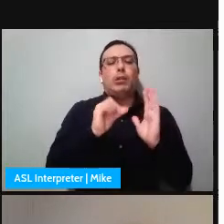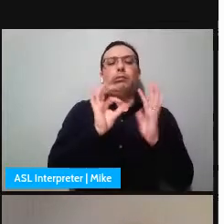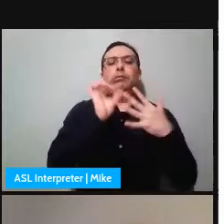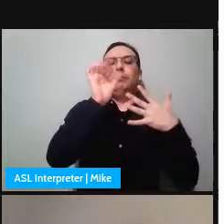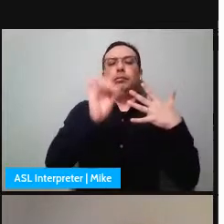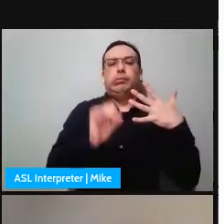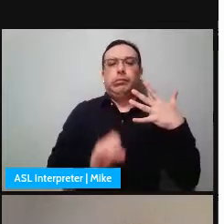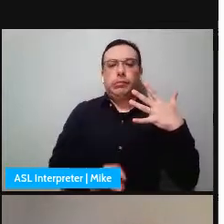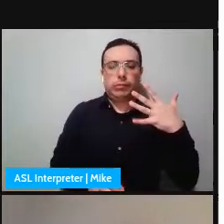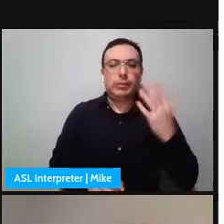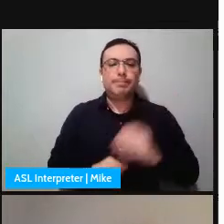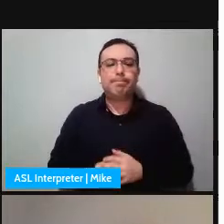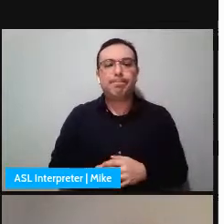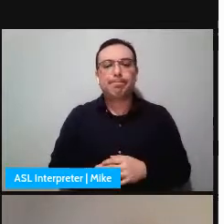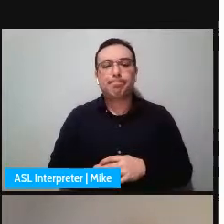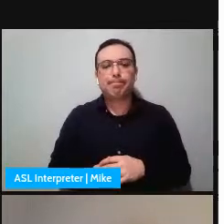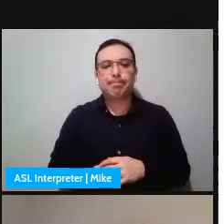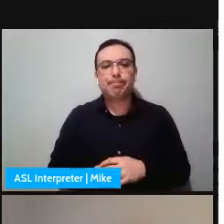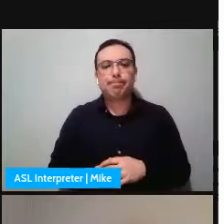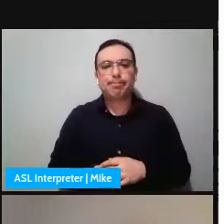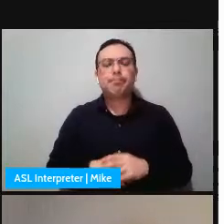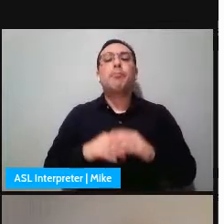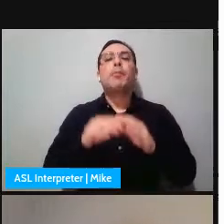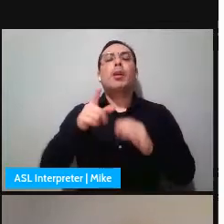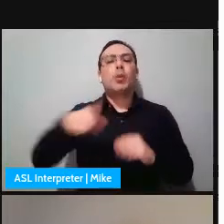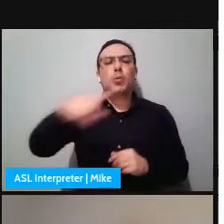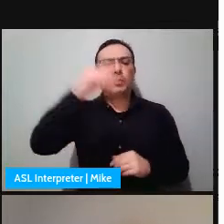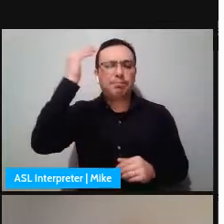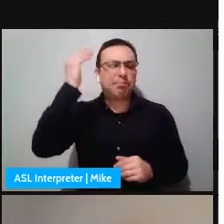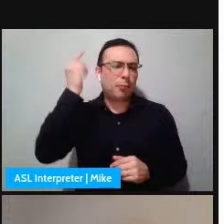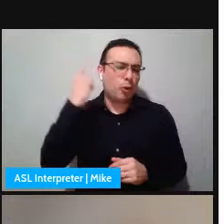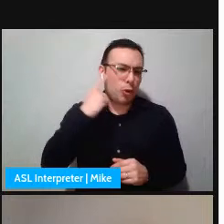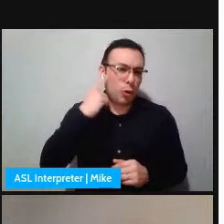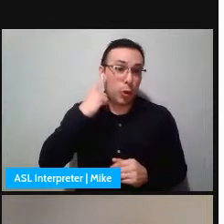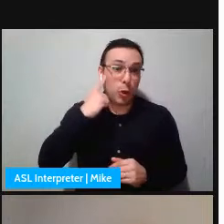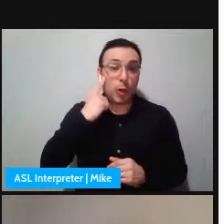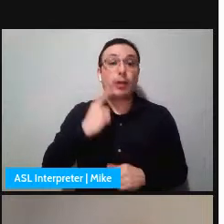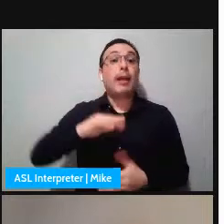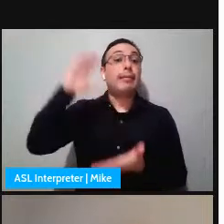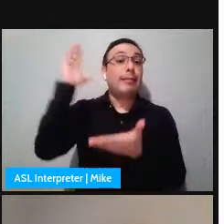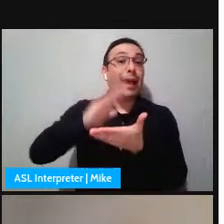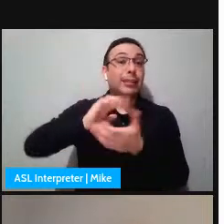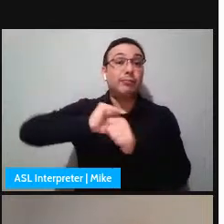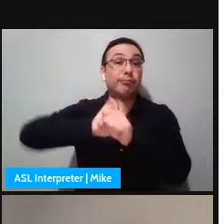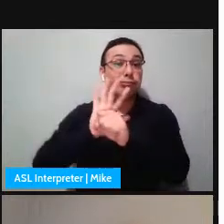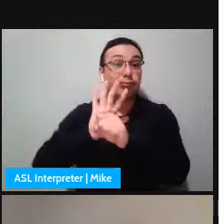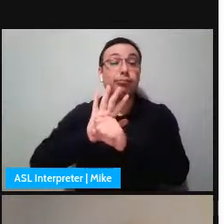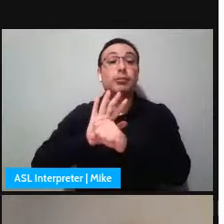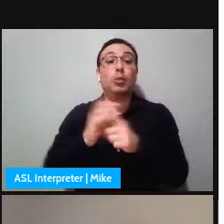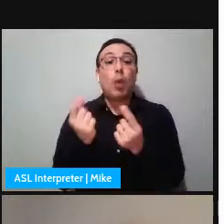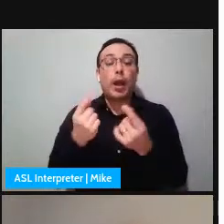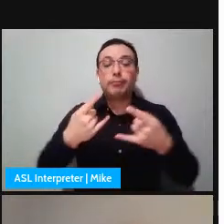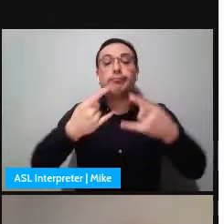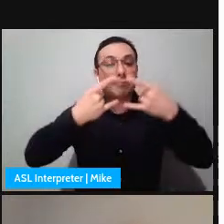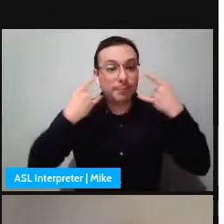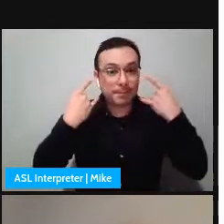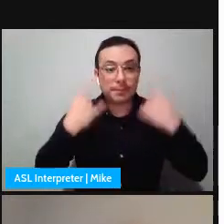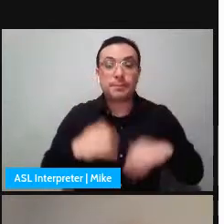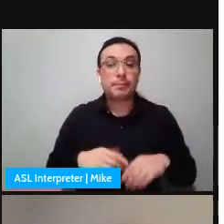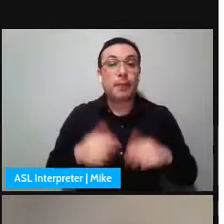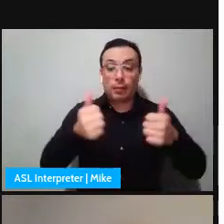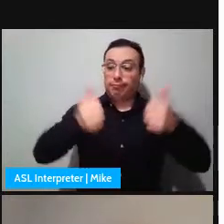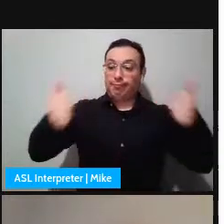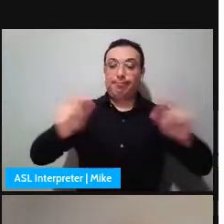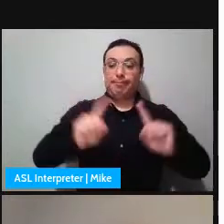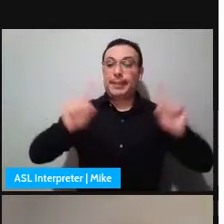Again, as many of you know, in terms of how we slow the spread of COVID-19, wearing a mask, you're staying at least 6 feet apart, washing